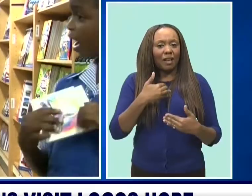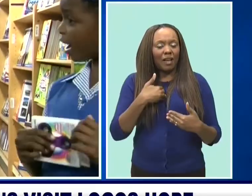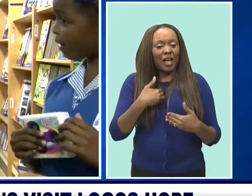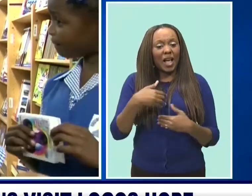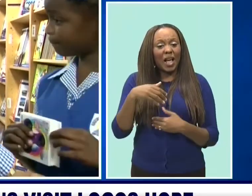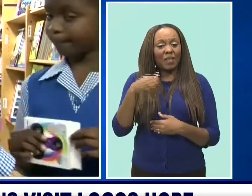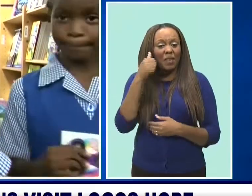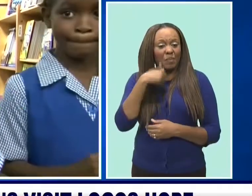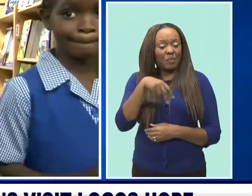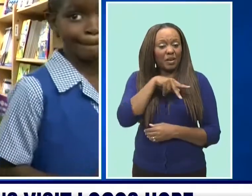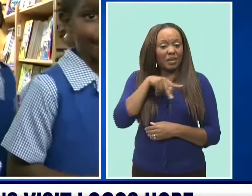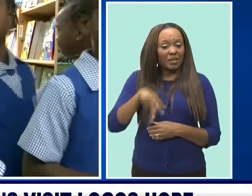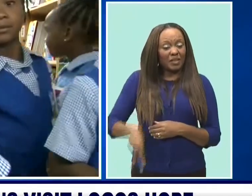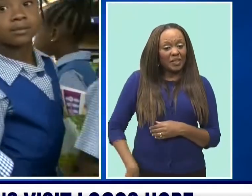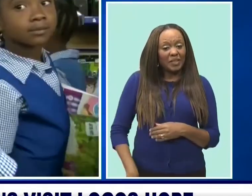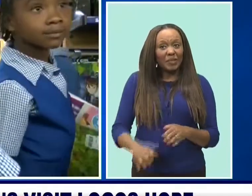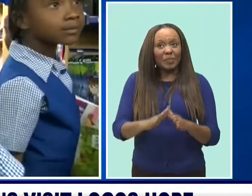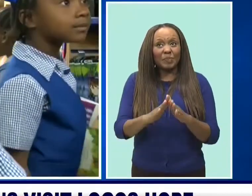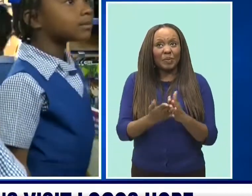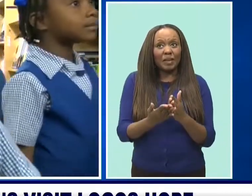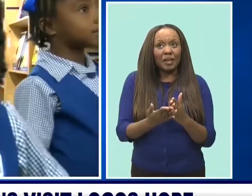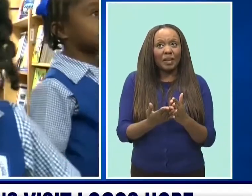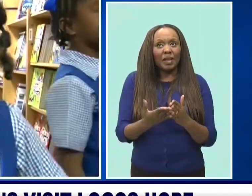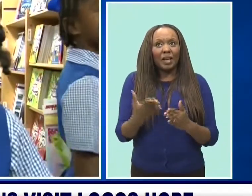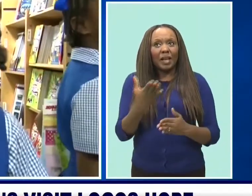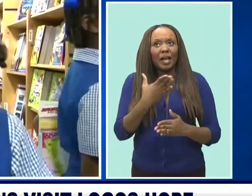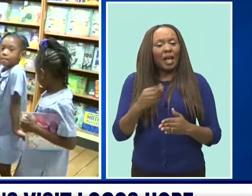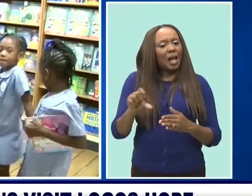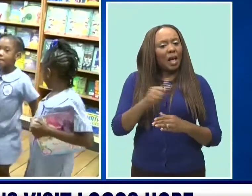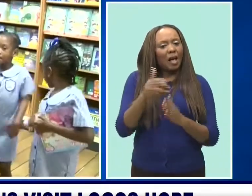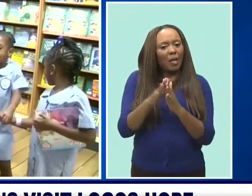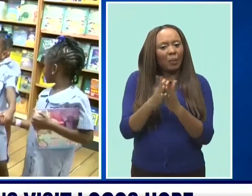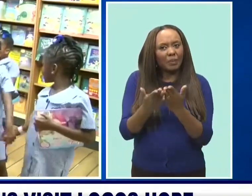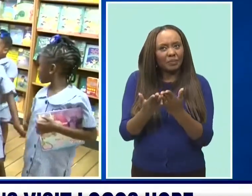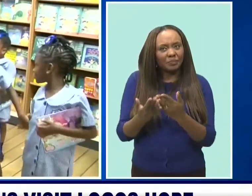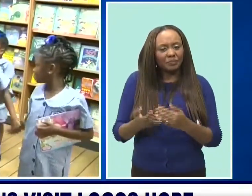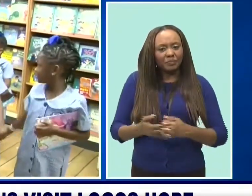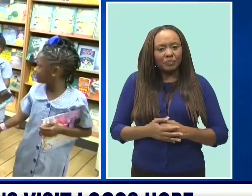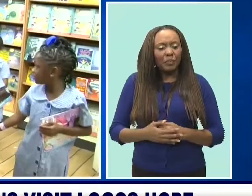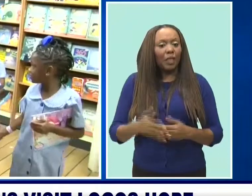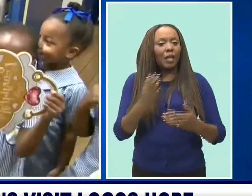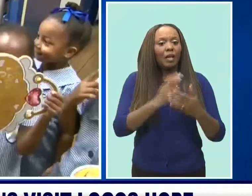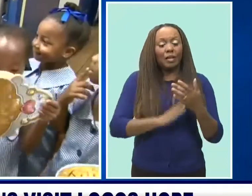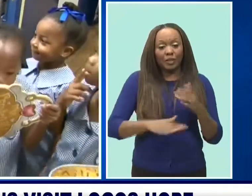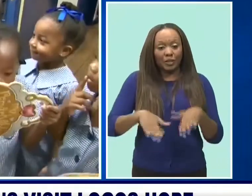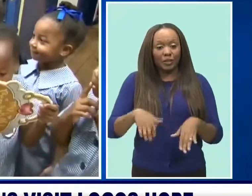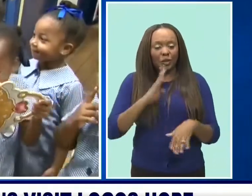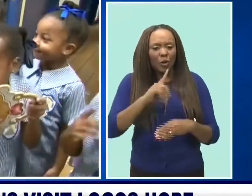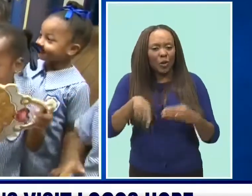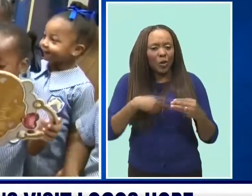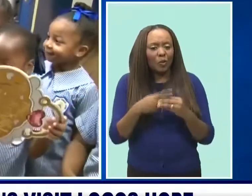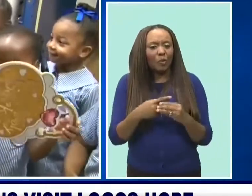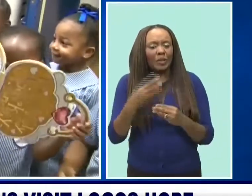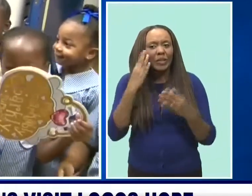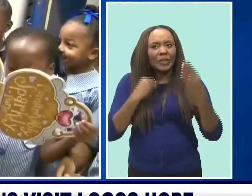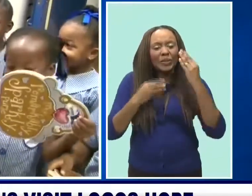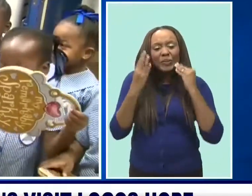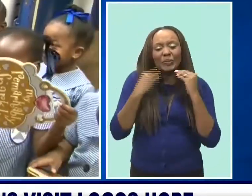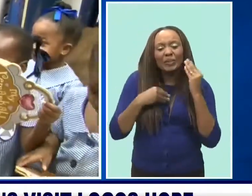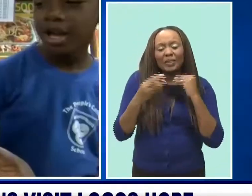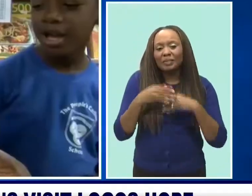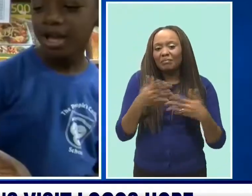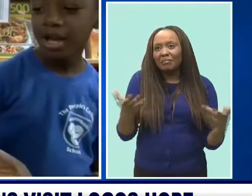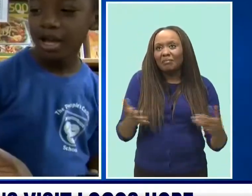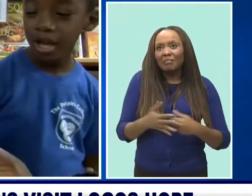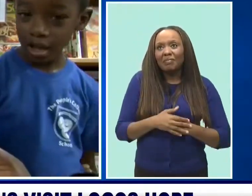Princess book and I have a Dr. Mustafa book. Some even spoke of their experience at the world's largest floating book